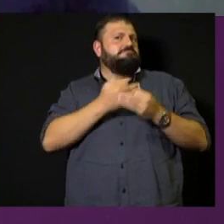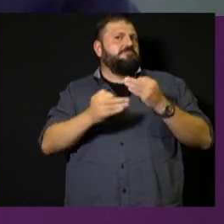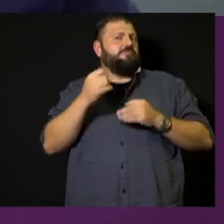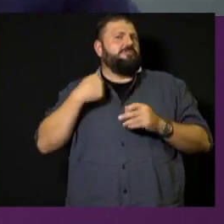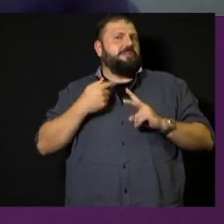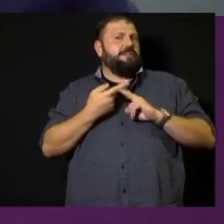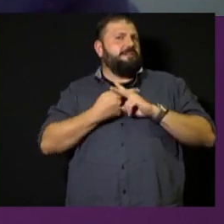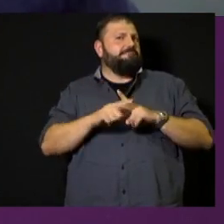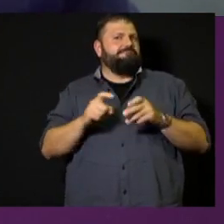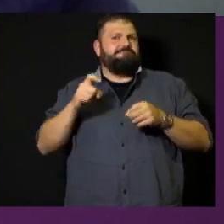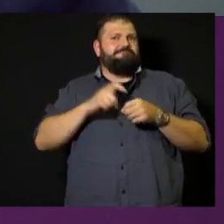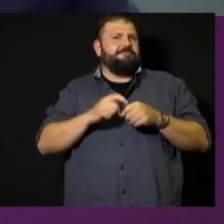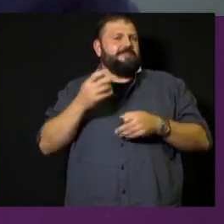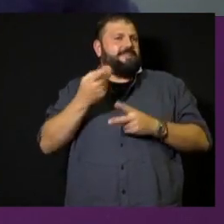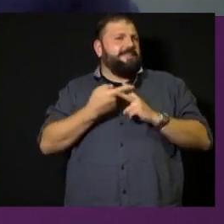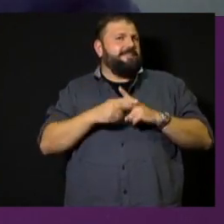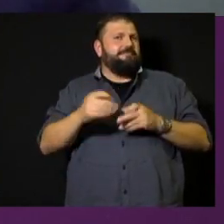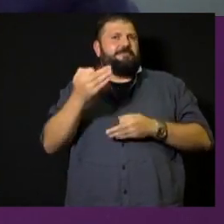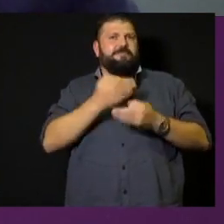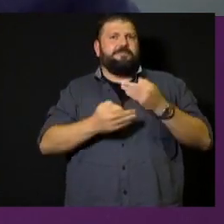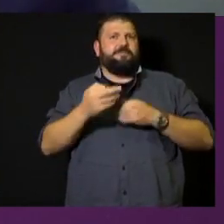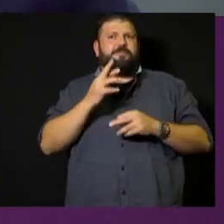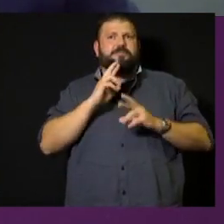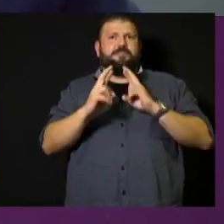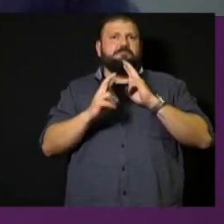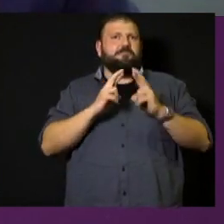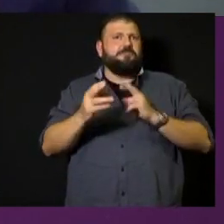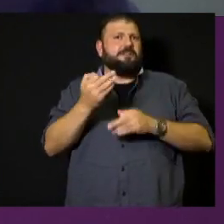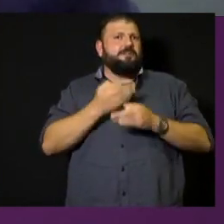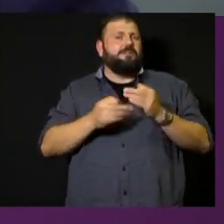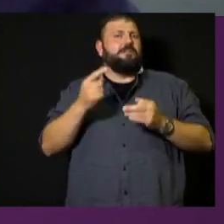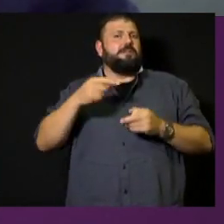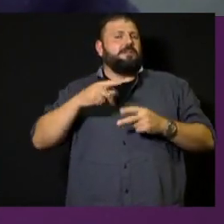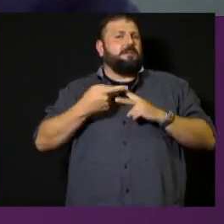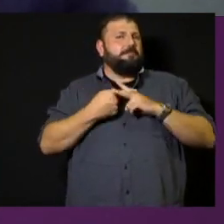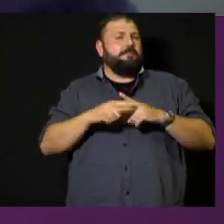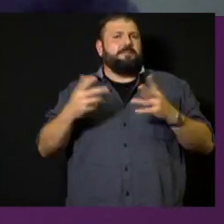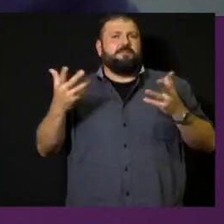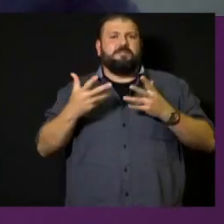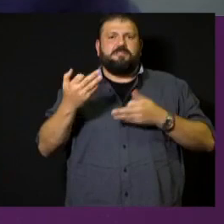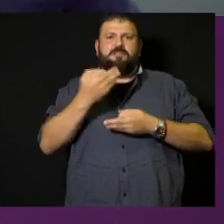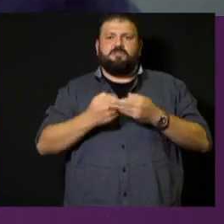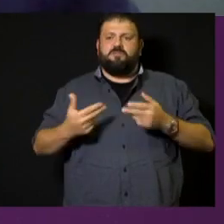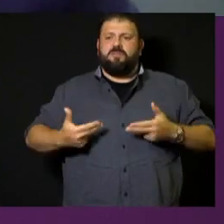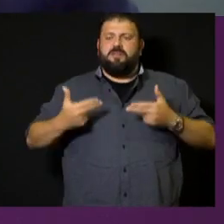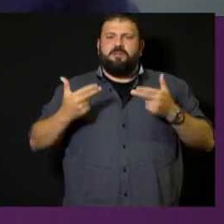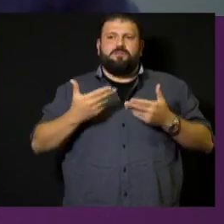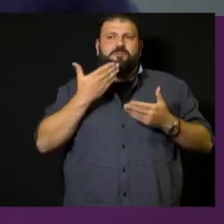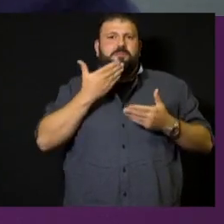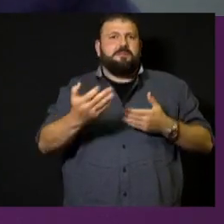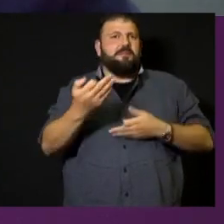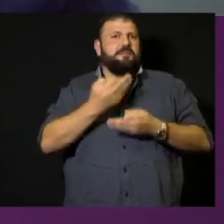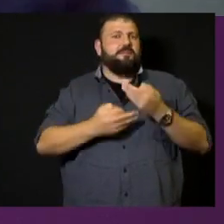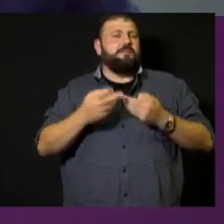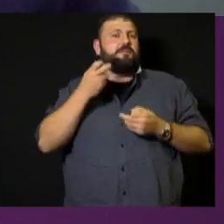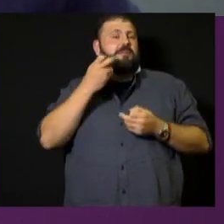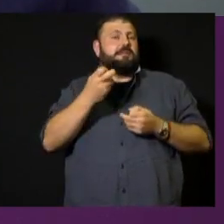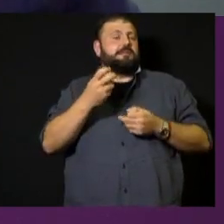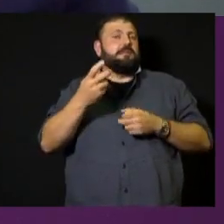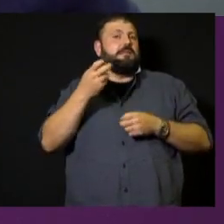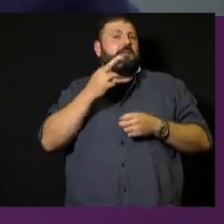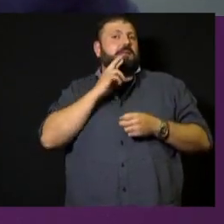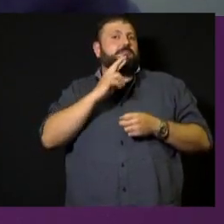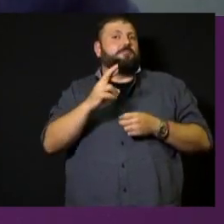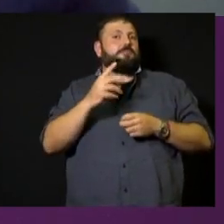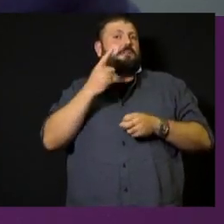and I got excited due to results. So I started this business in a constant way, and the result that